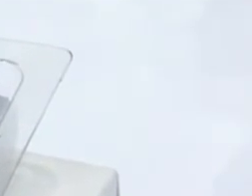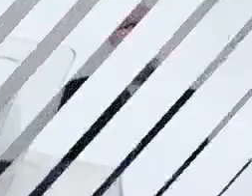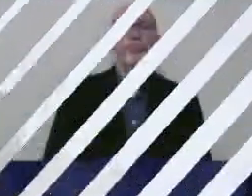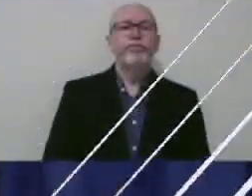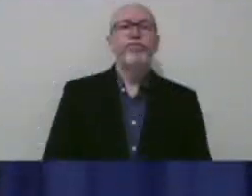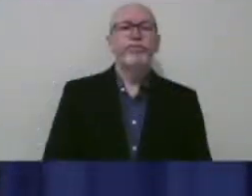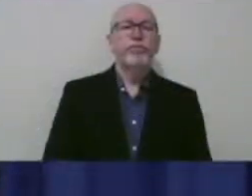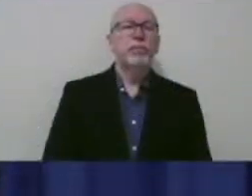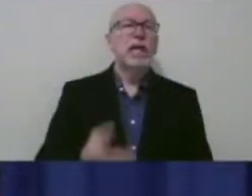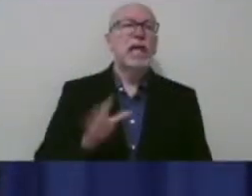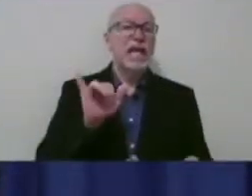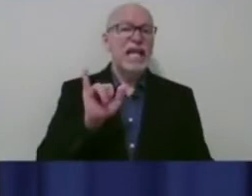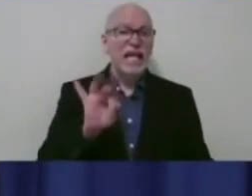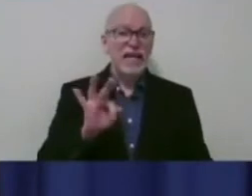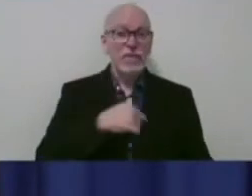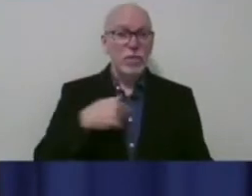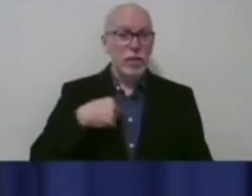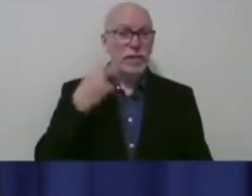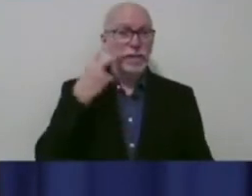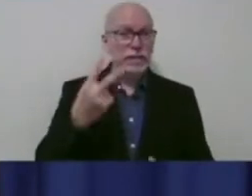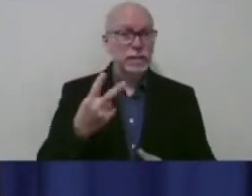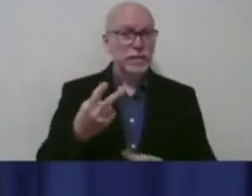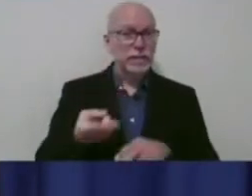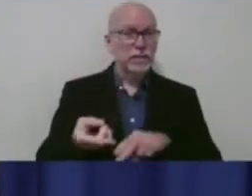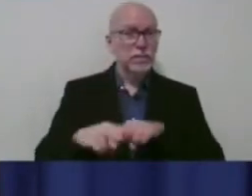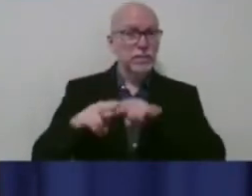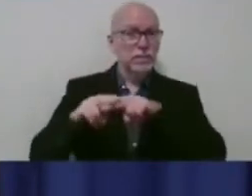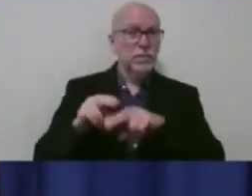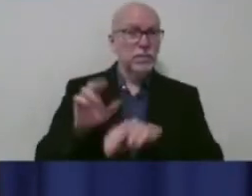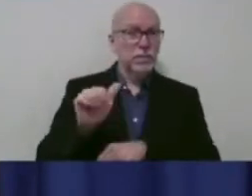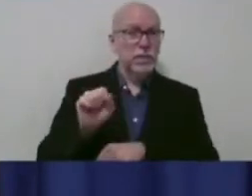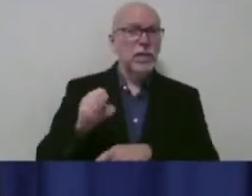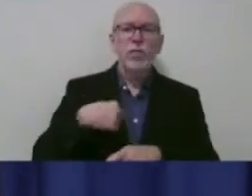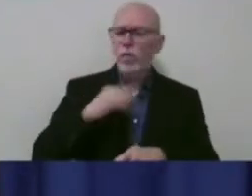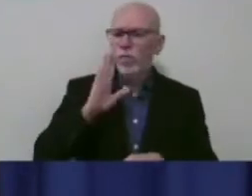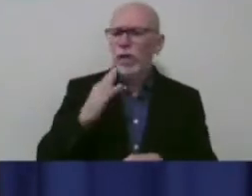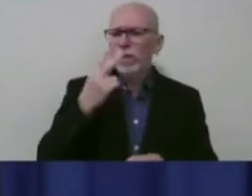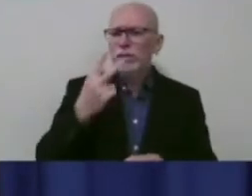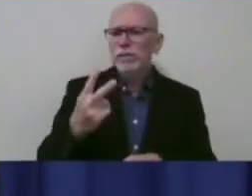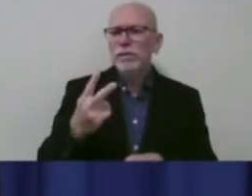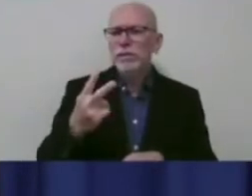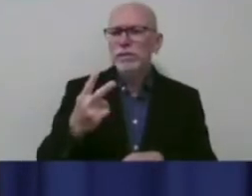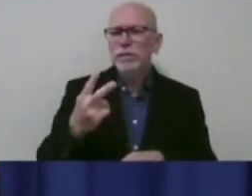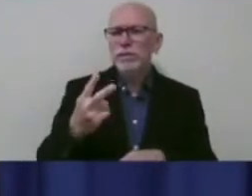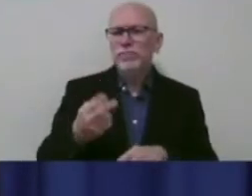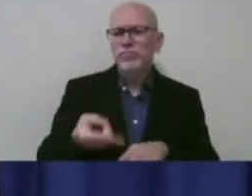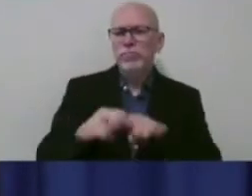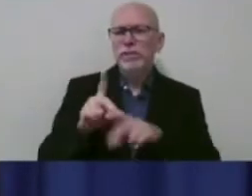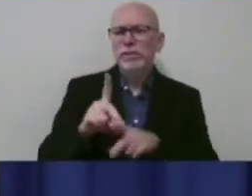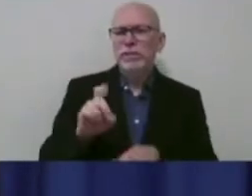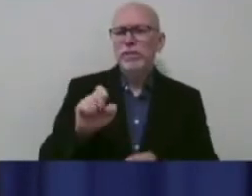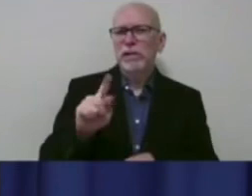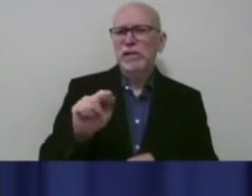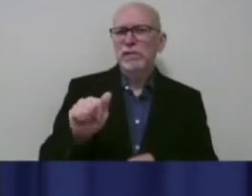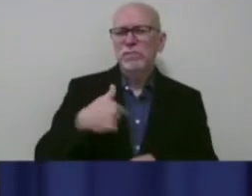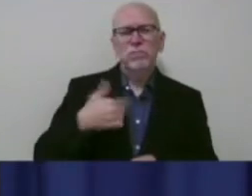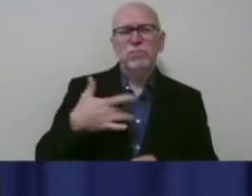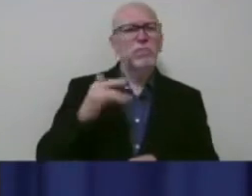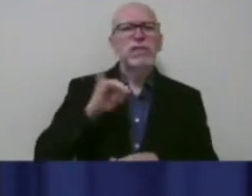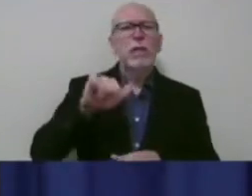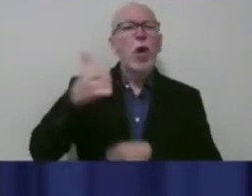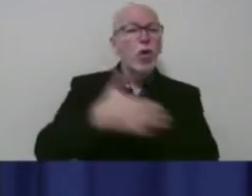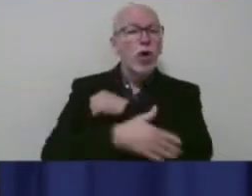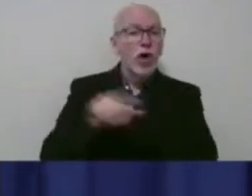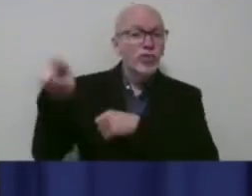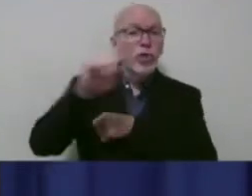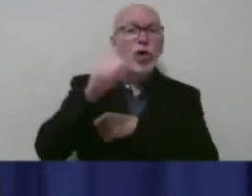If we start to see significant increases in cases, and we will see a surge of the Delta variant, it will be like other countries and other states